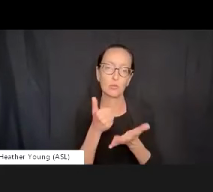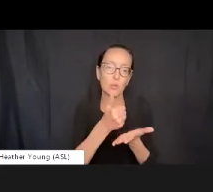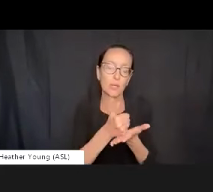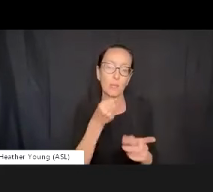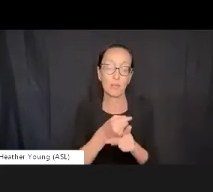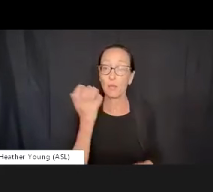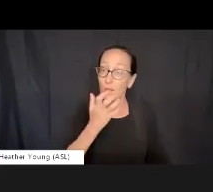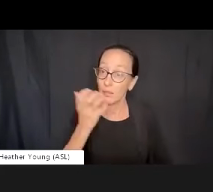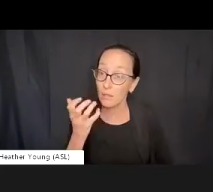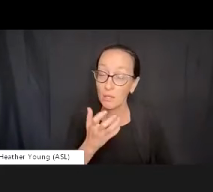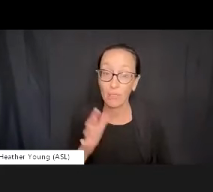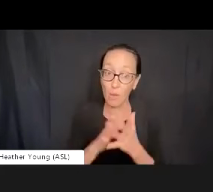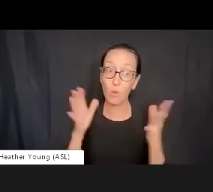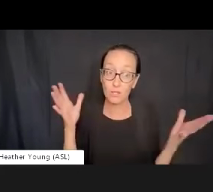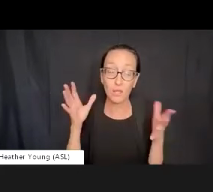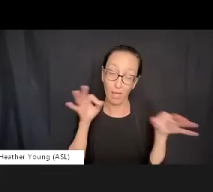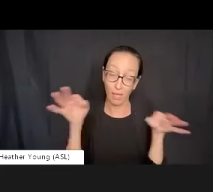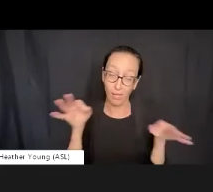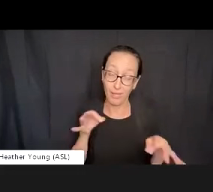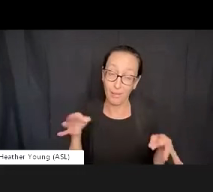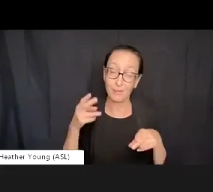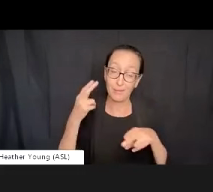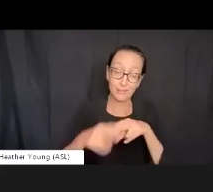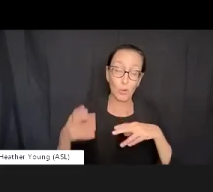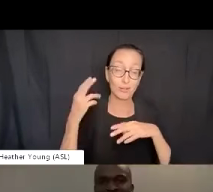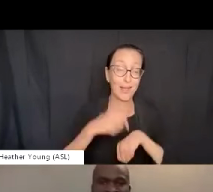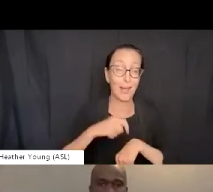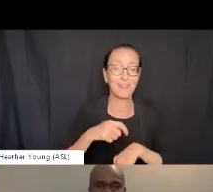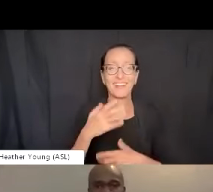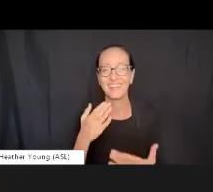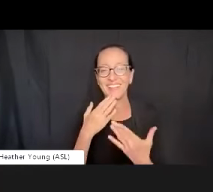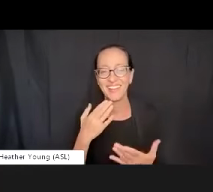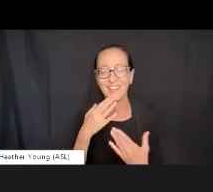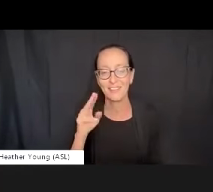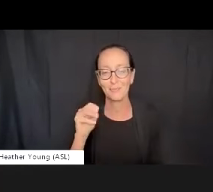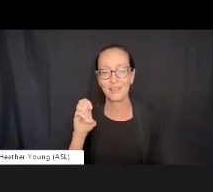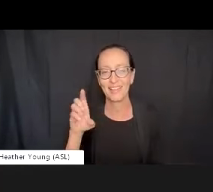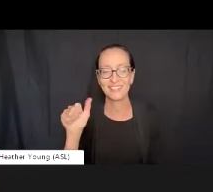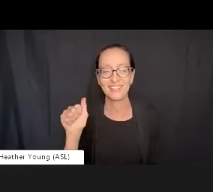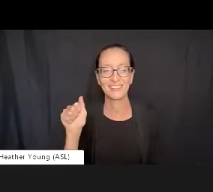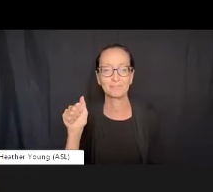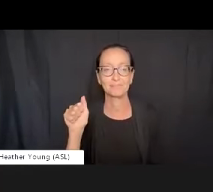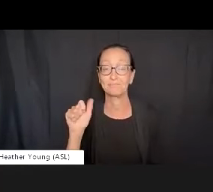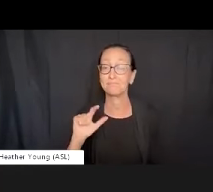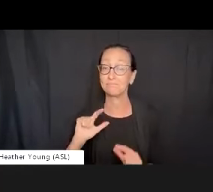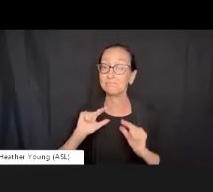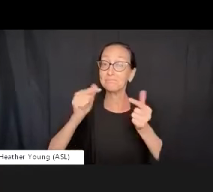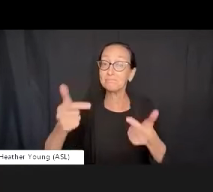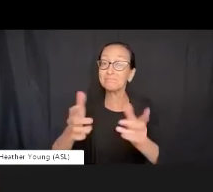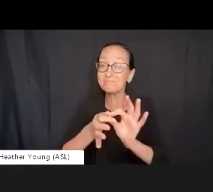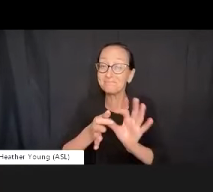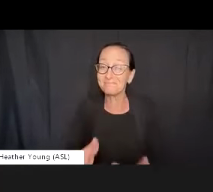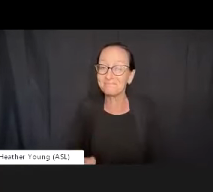was a lot in a short amount of time. Thank you, Thank you. Melissa. And I just want to say, an important takeaway from